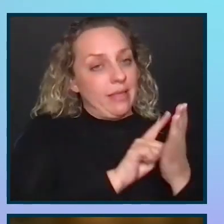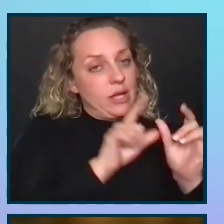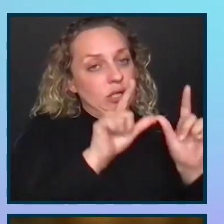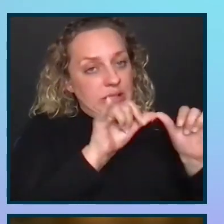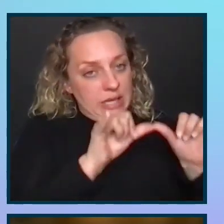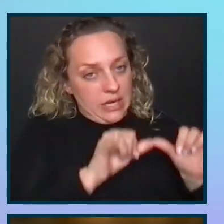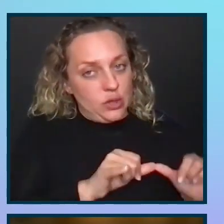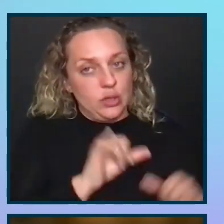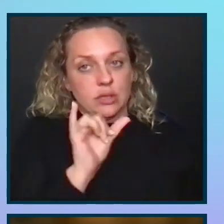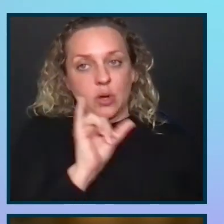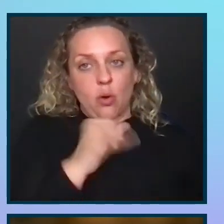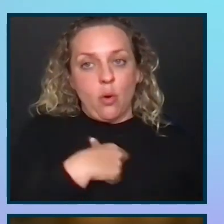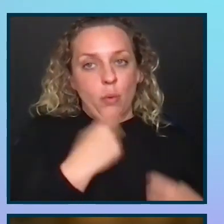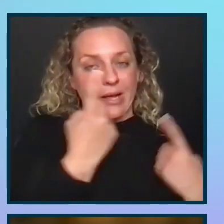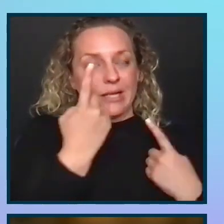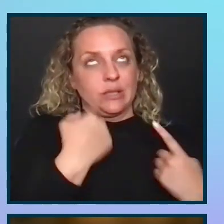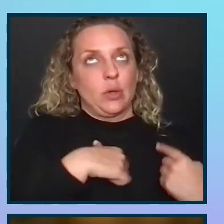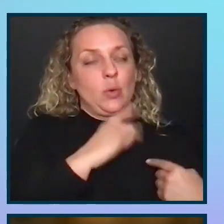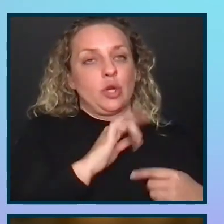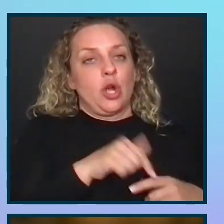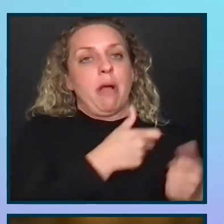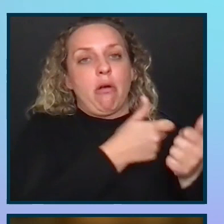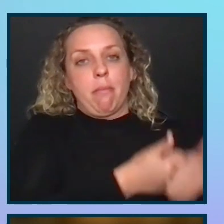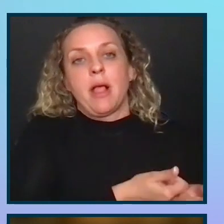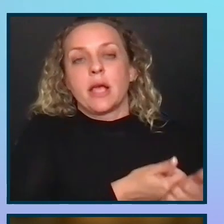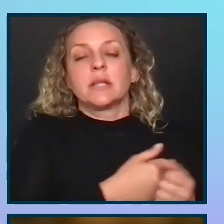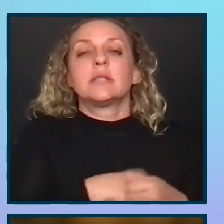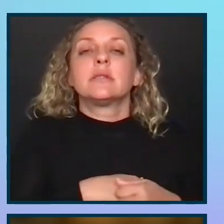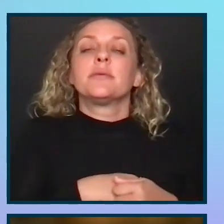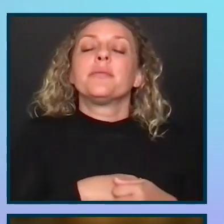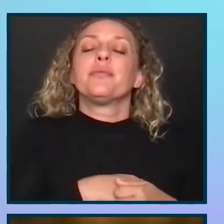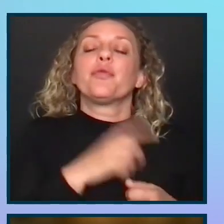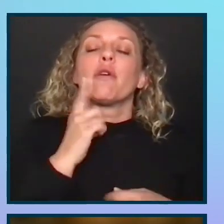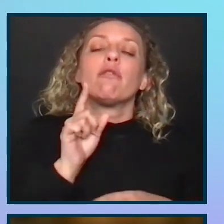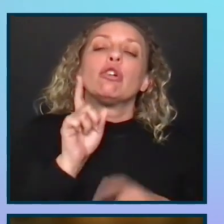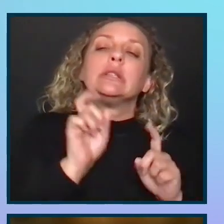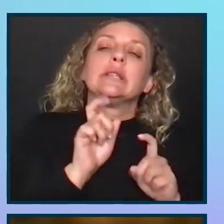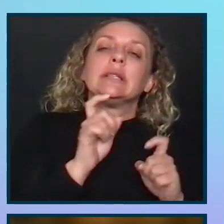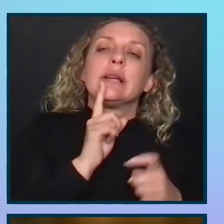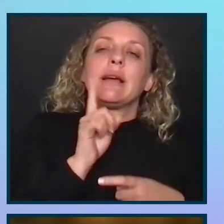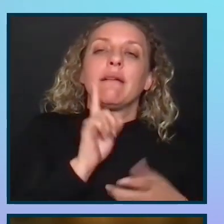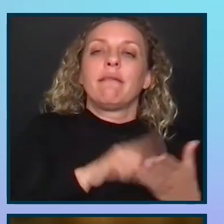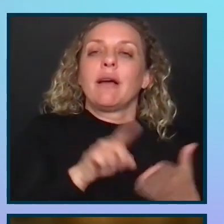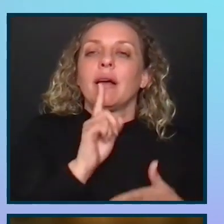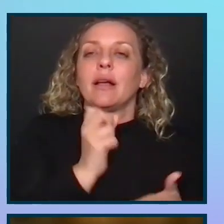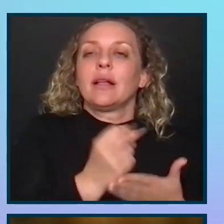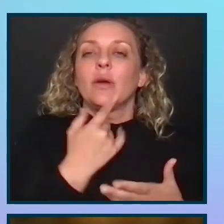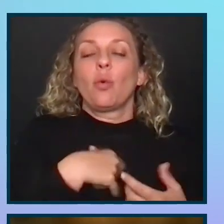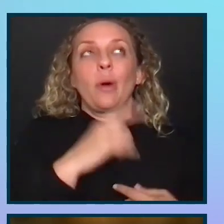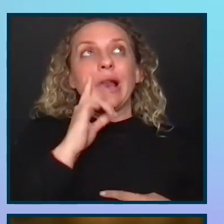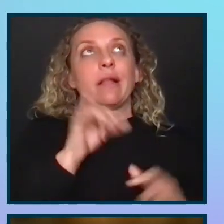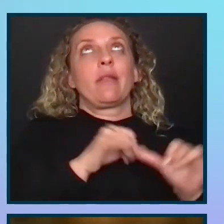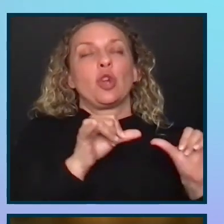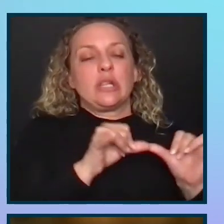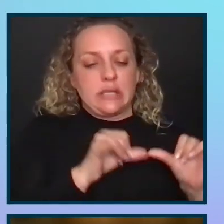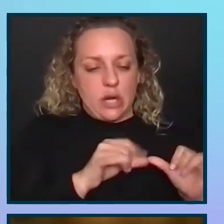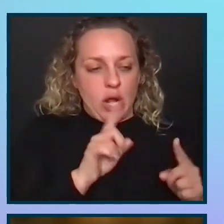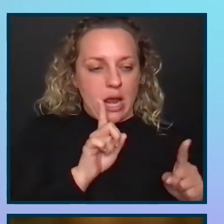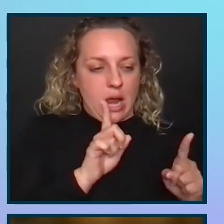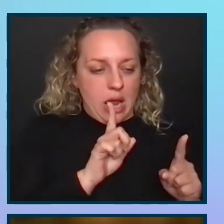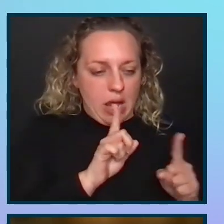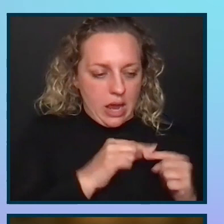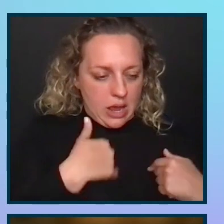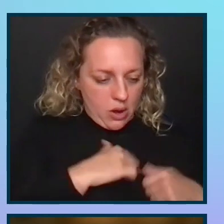we consider when we talk about compliance. For testing and validation, we also want to think, are there standards that as an organization